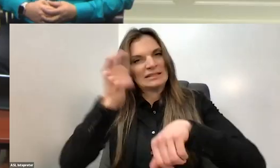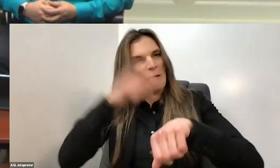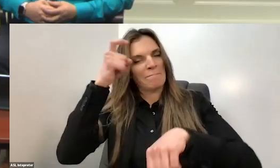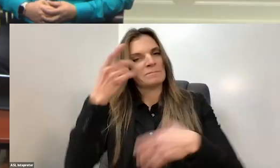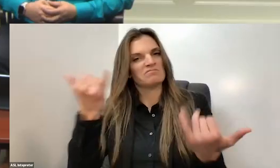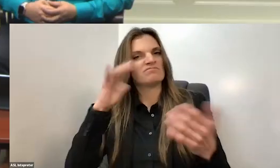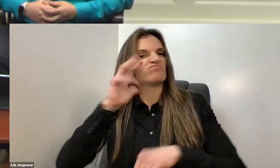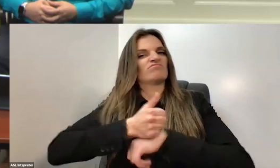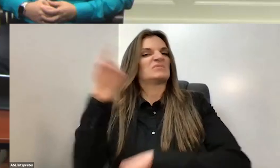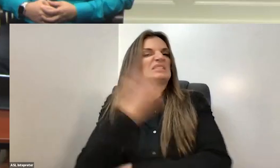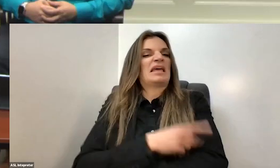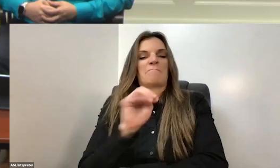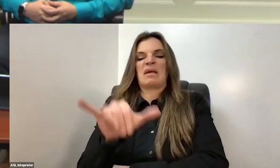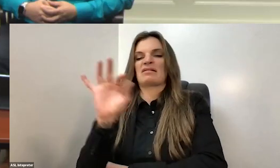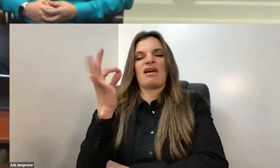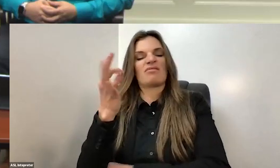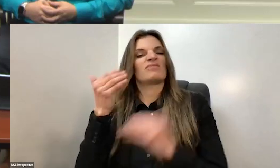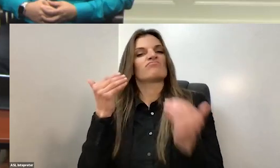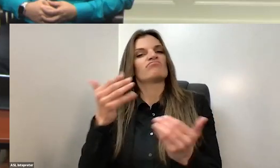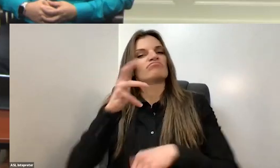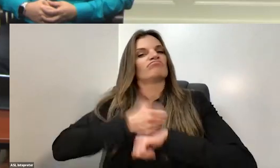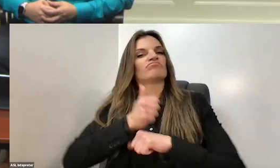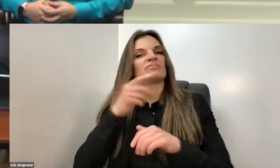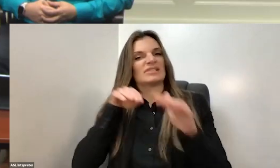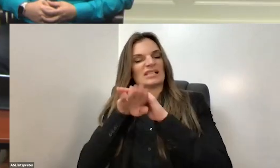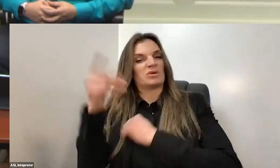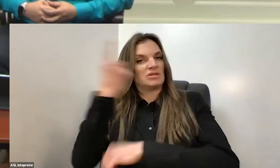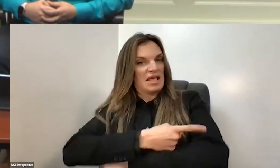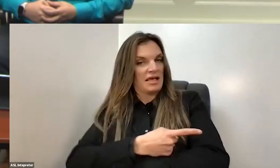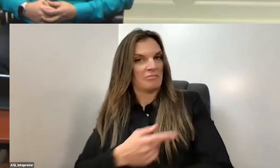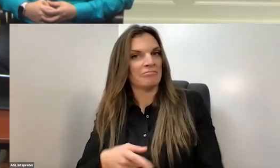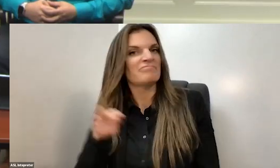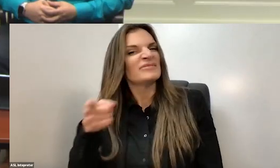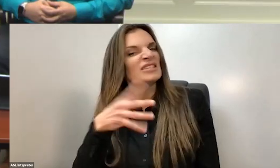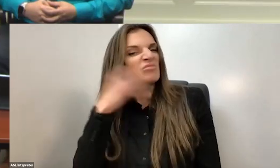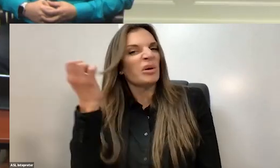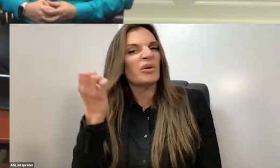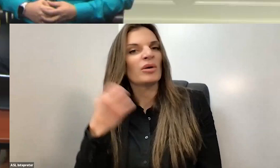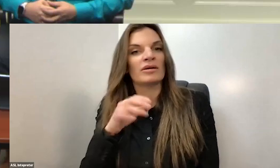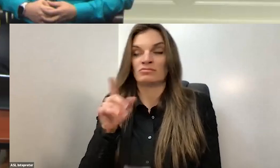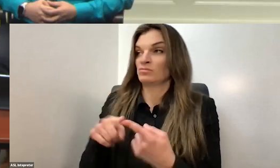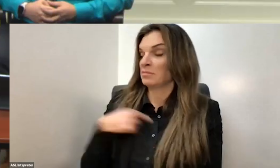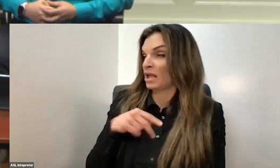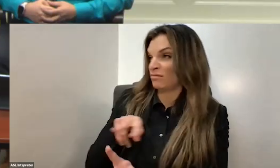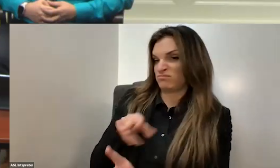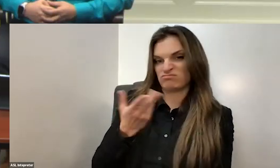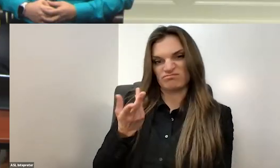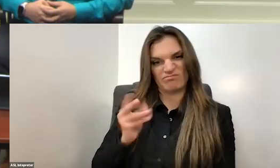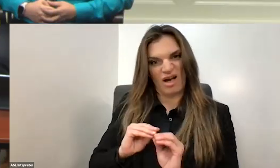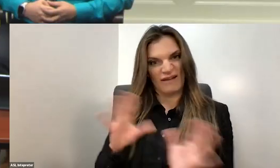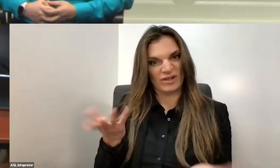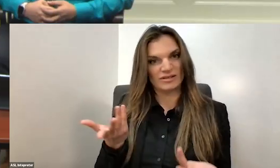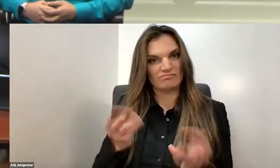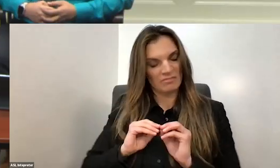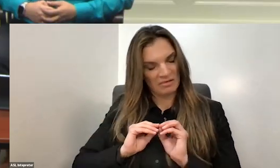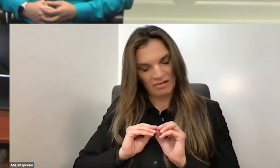do it on May 9th. Let's do something. And I was like, this is a no-brainer. So